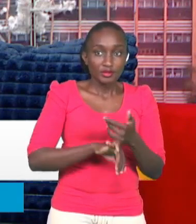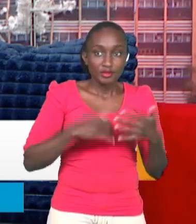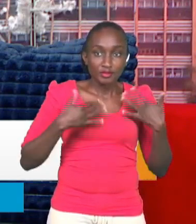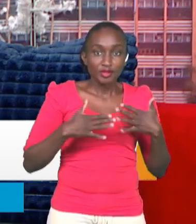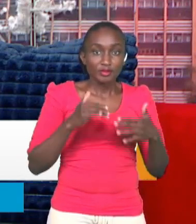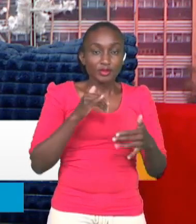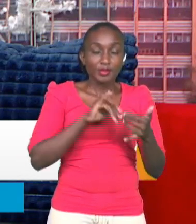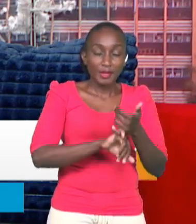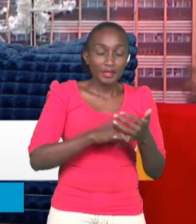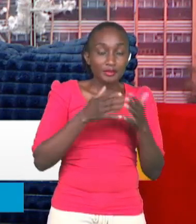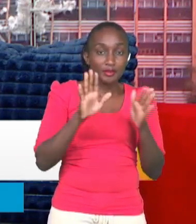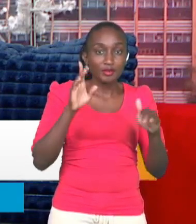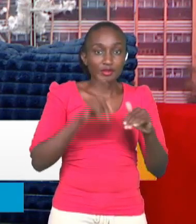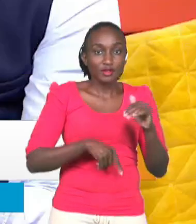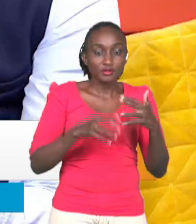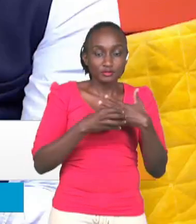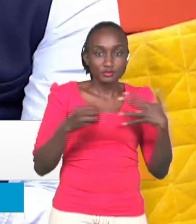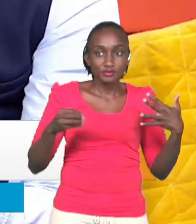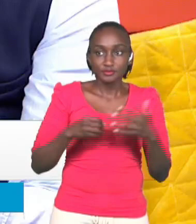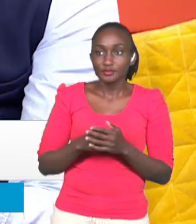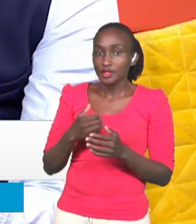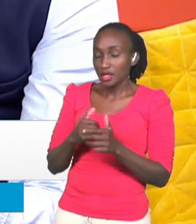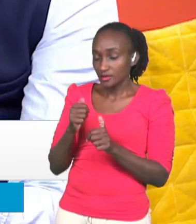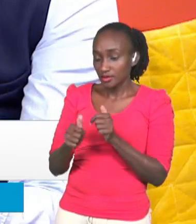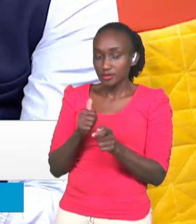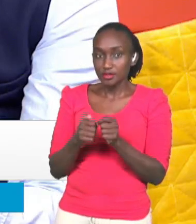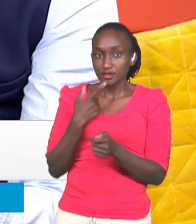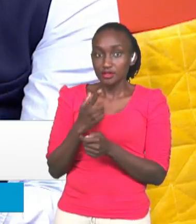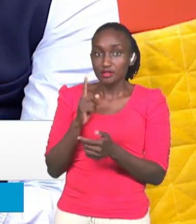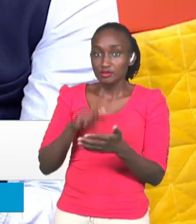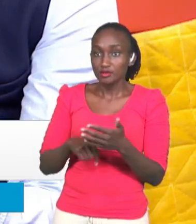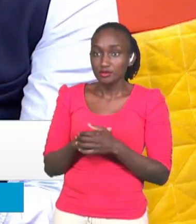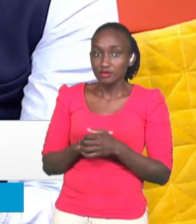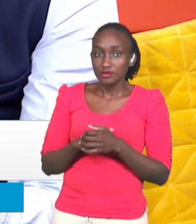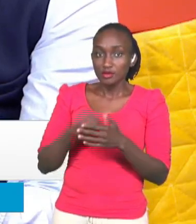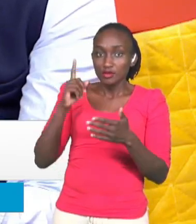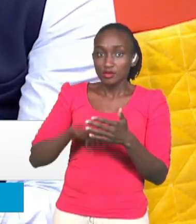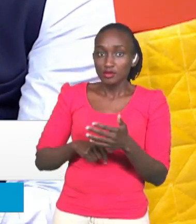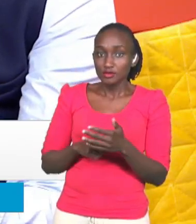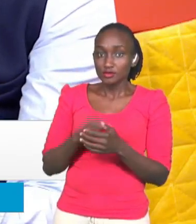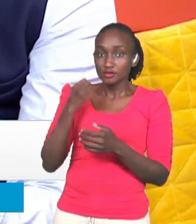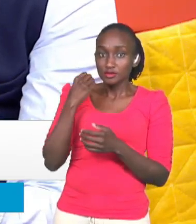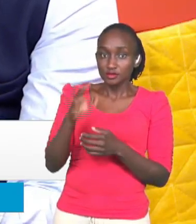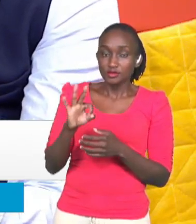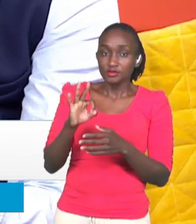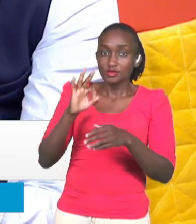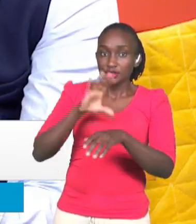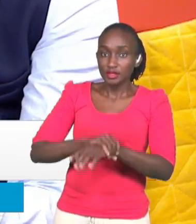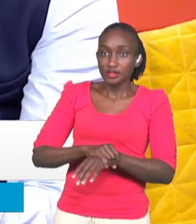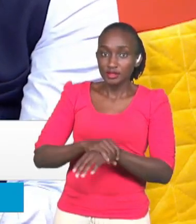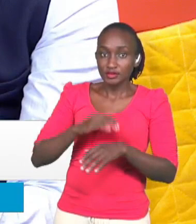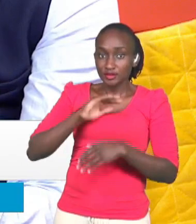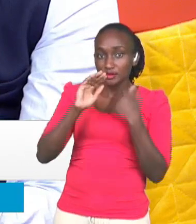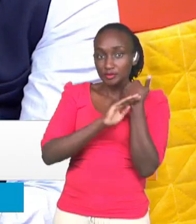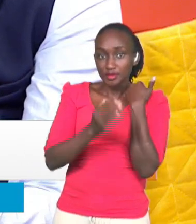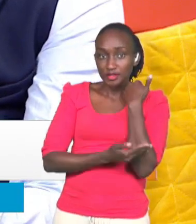married more than people are divorcing. I have a text here from Jemima who says, what if I get pregnant before my wedding?